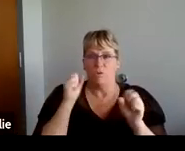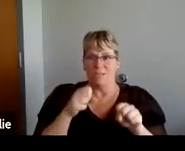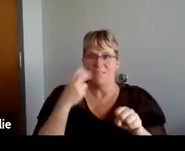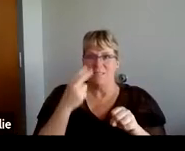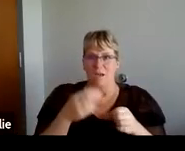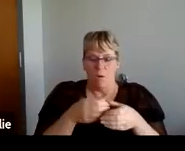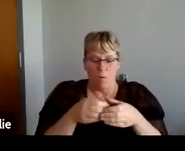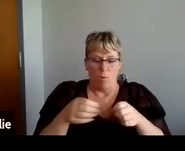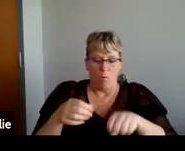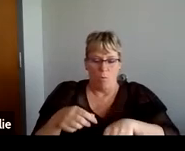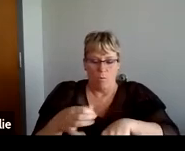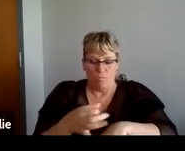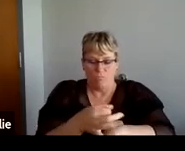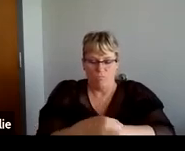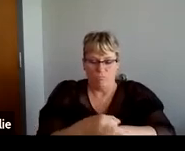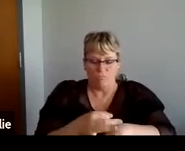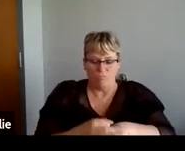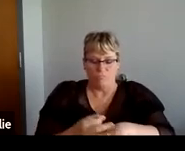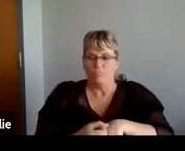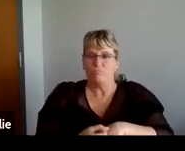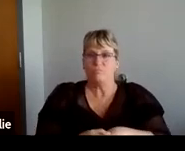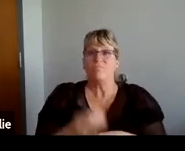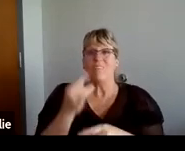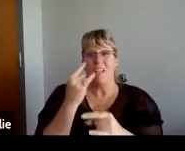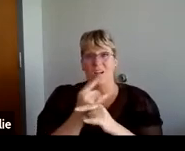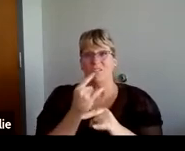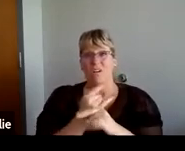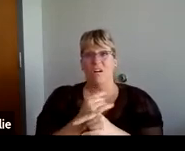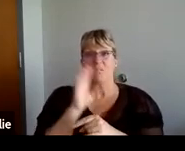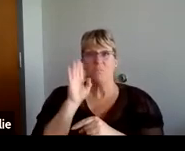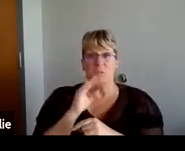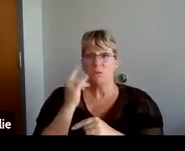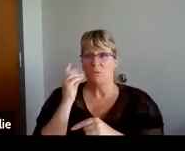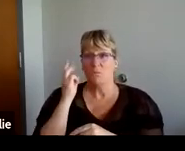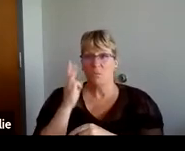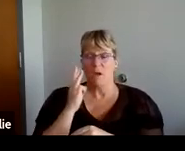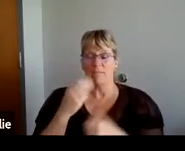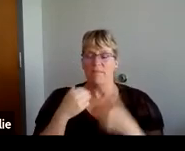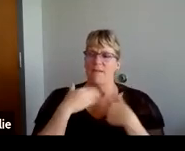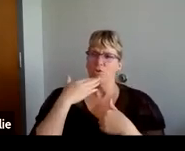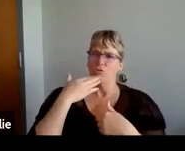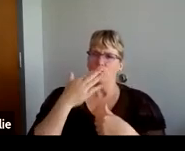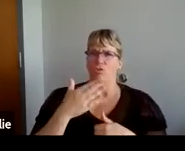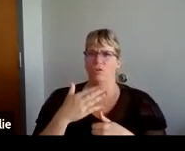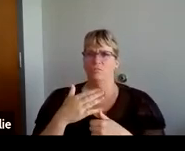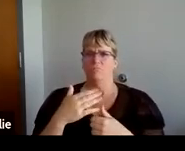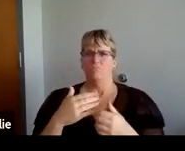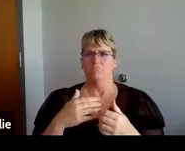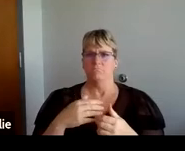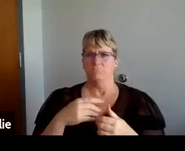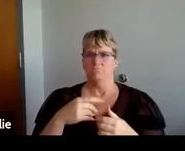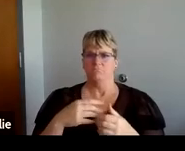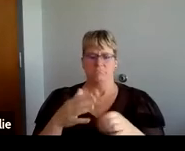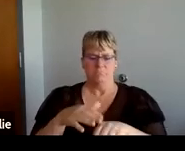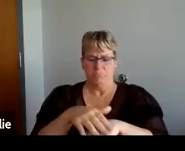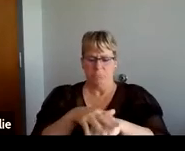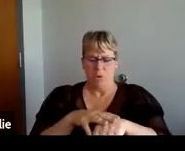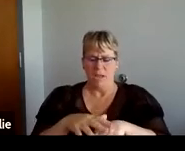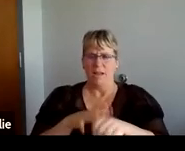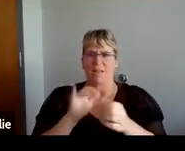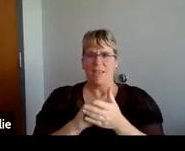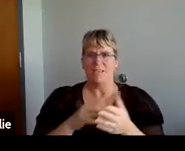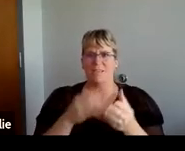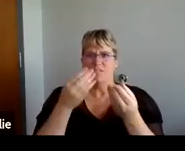the brain. Alcohol, the individual starts out with a nice, robust dopaminergic state, and that gets reduced.